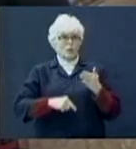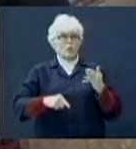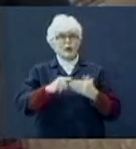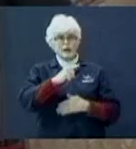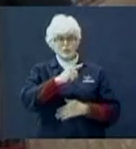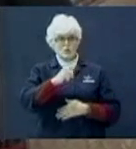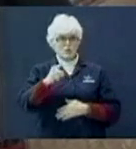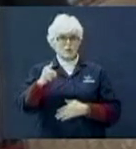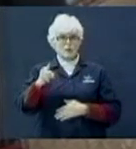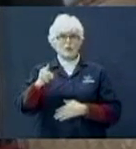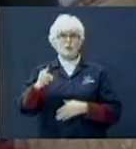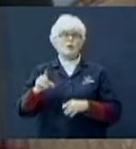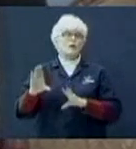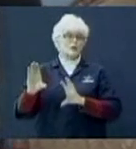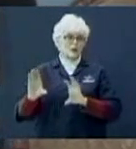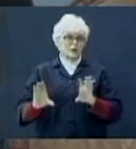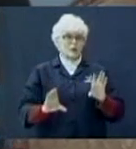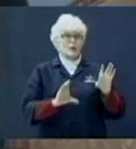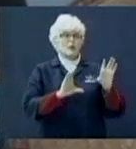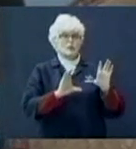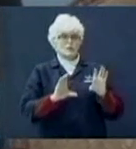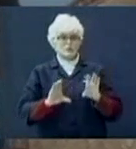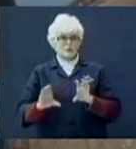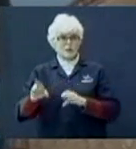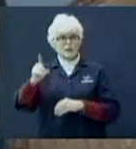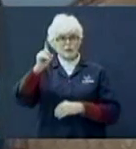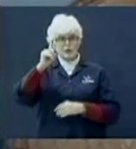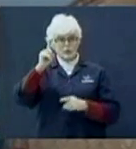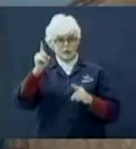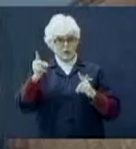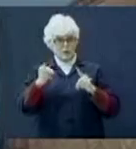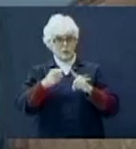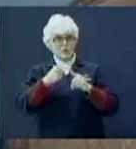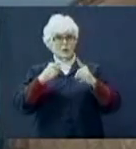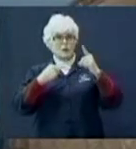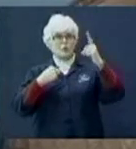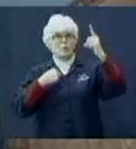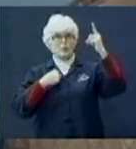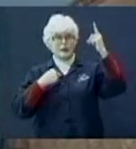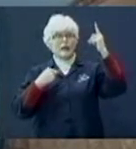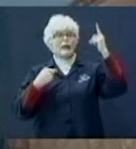you do to me.